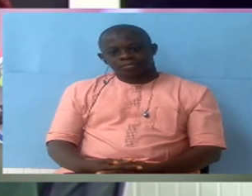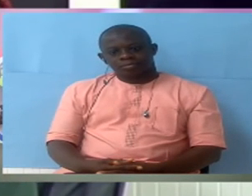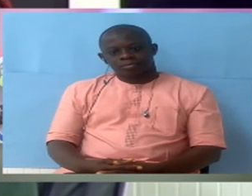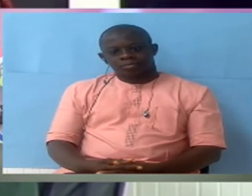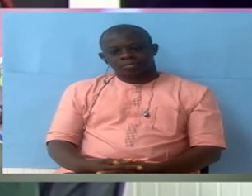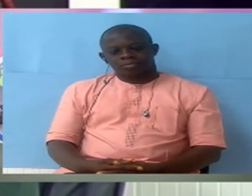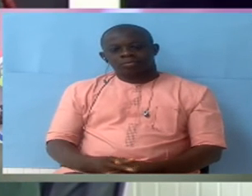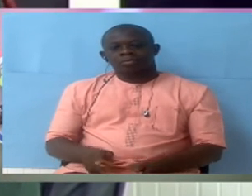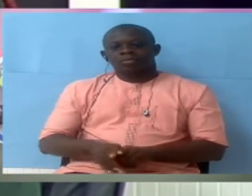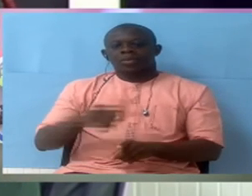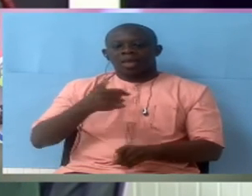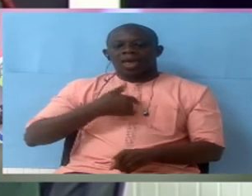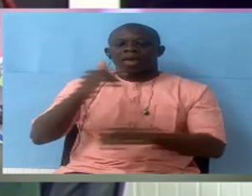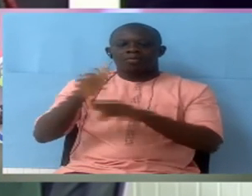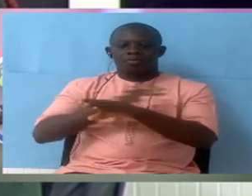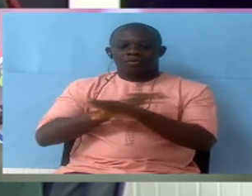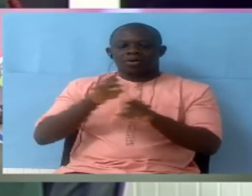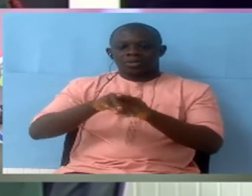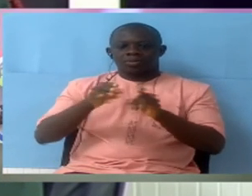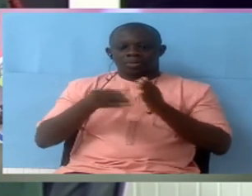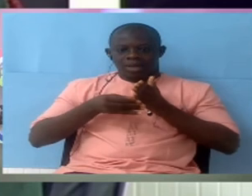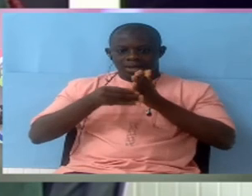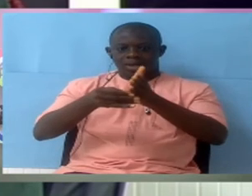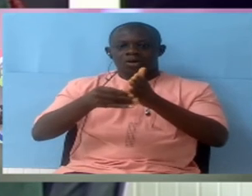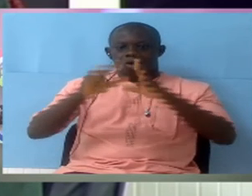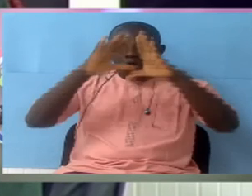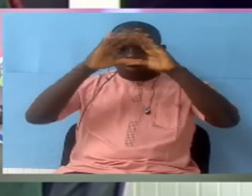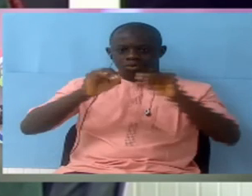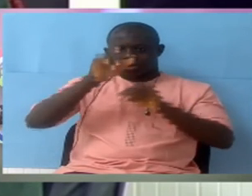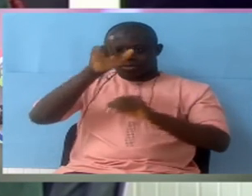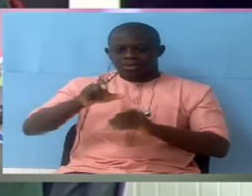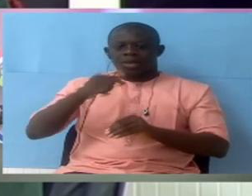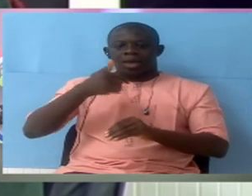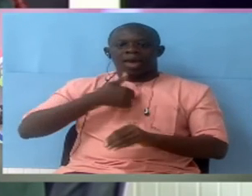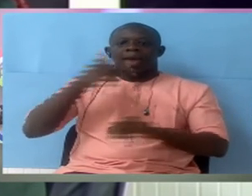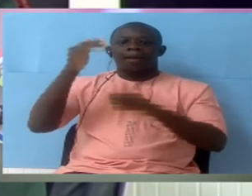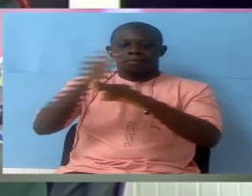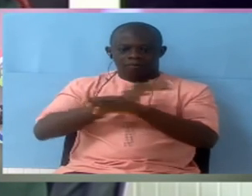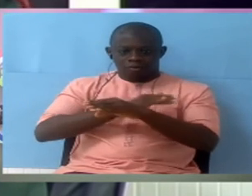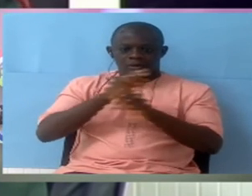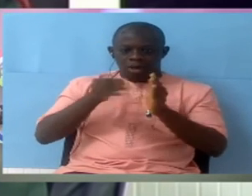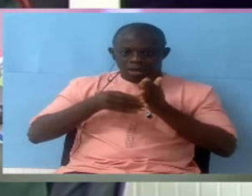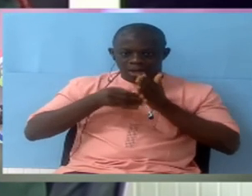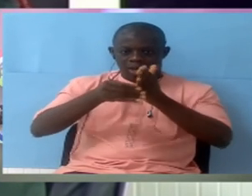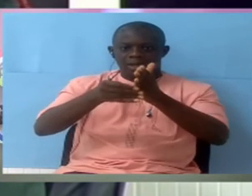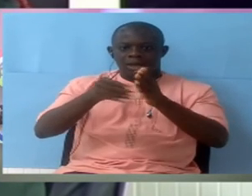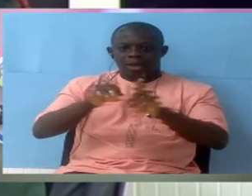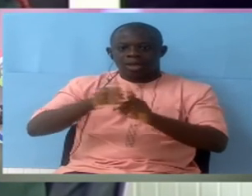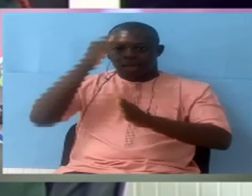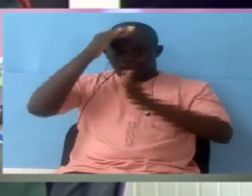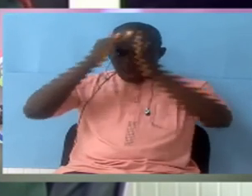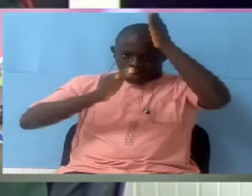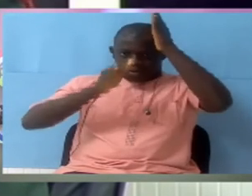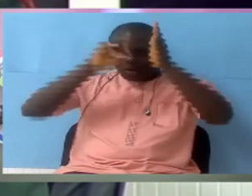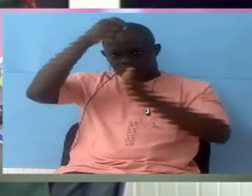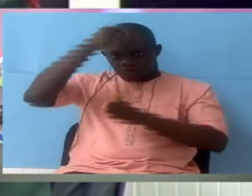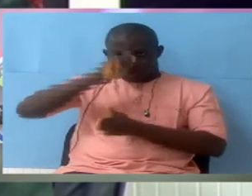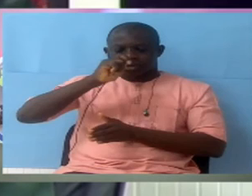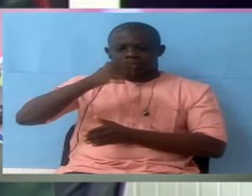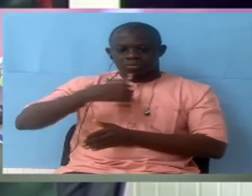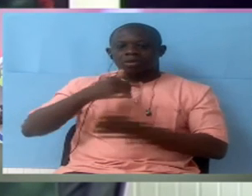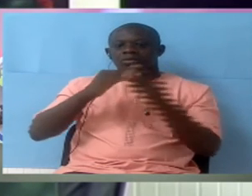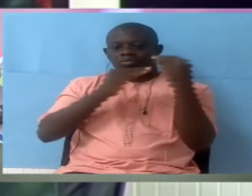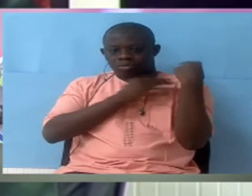not commanding officer at Yundum Barracks. I was commander of the military police. nekuma won li ñoo wax commanding officer man